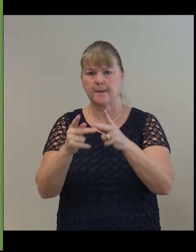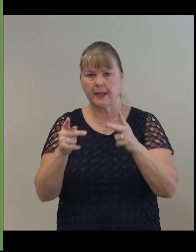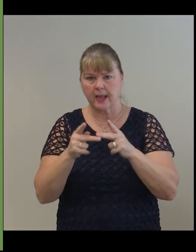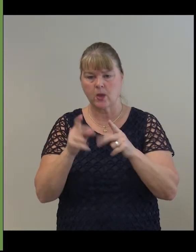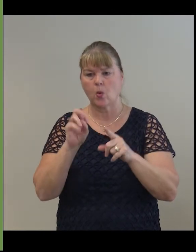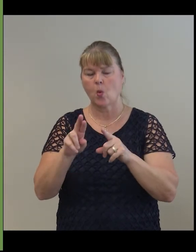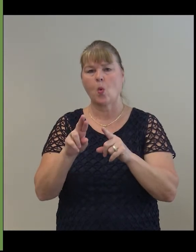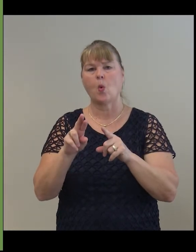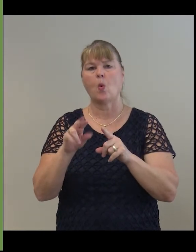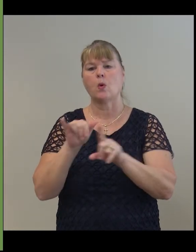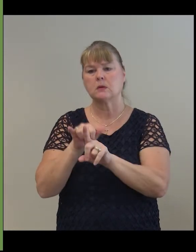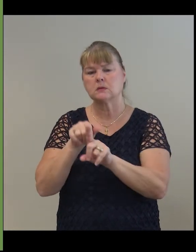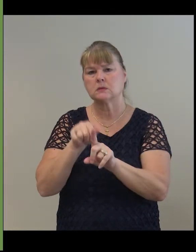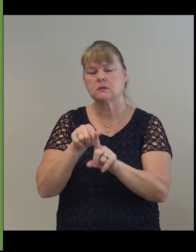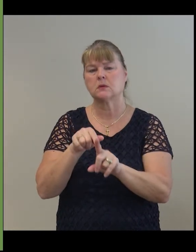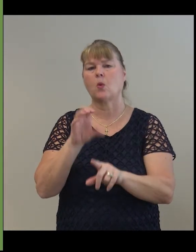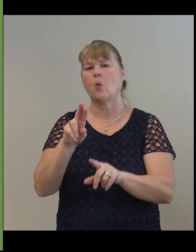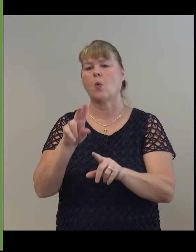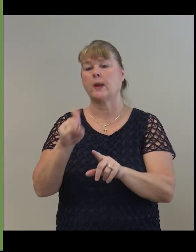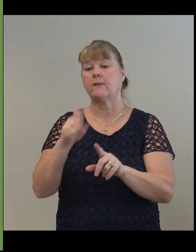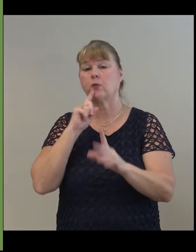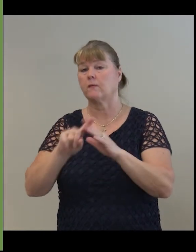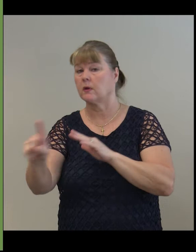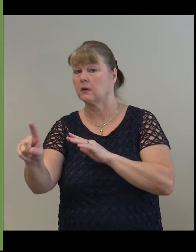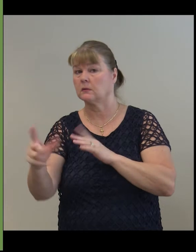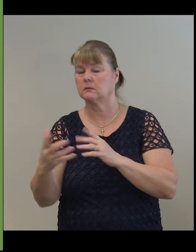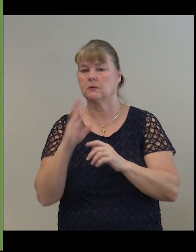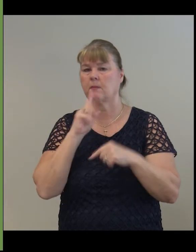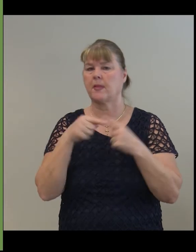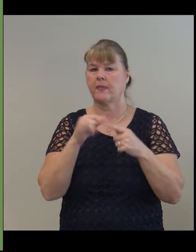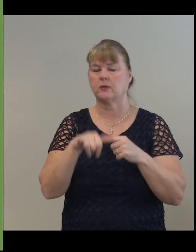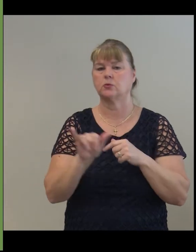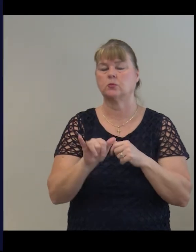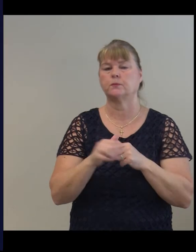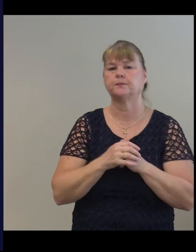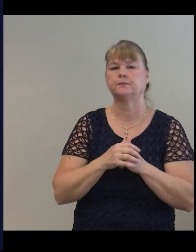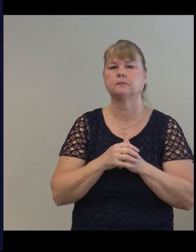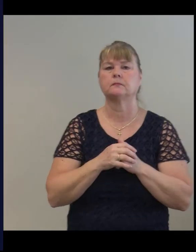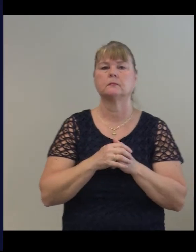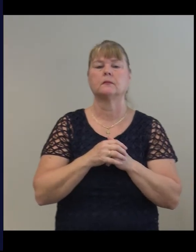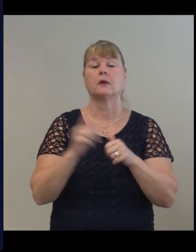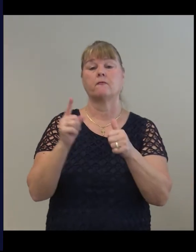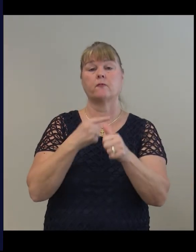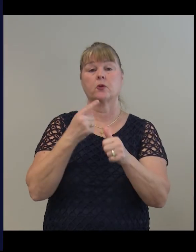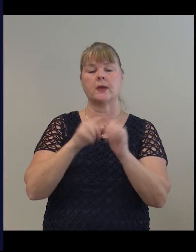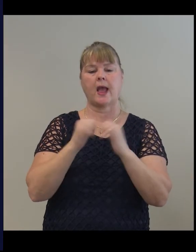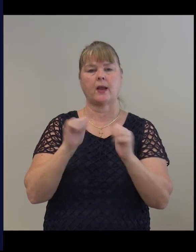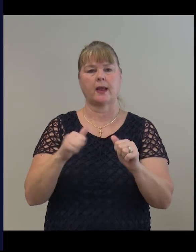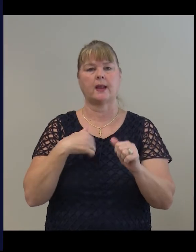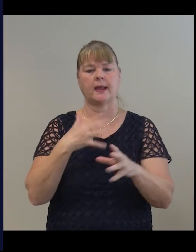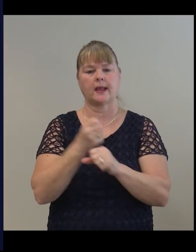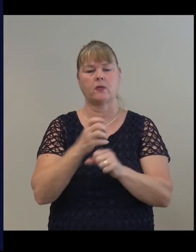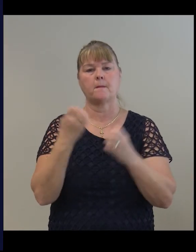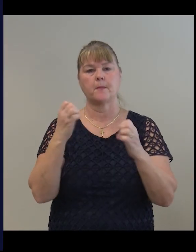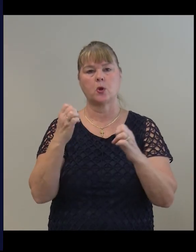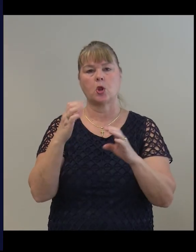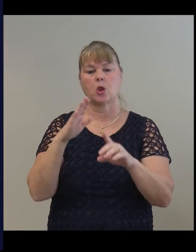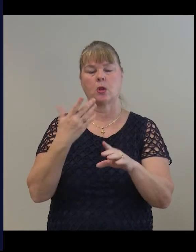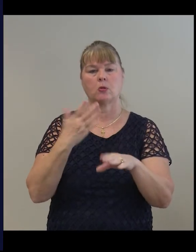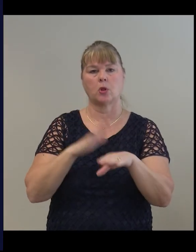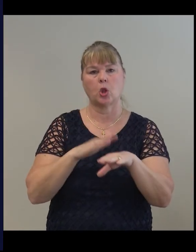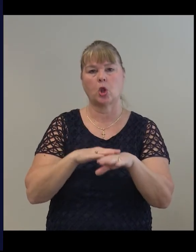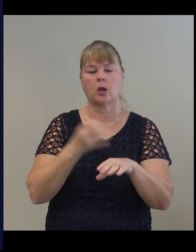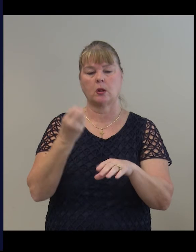shelter-in-place environment, and what supplies do we need to evacuate? We'll talk about that too. First, how can I receive those